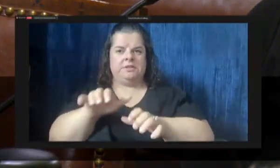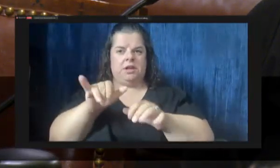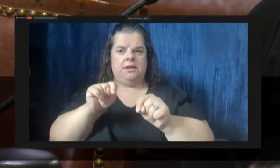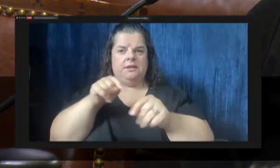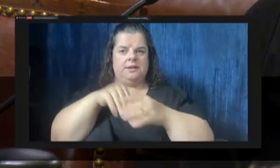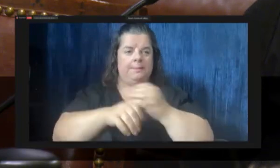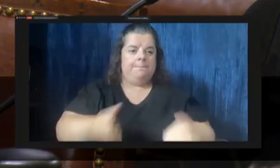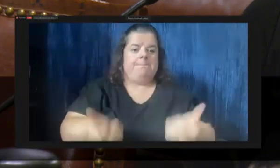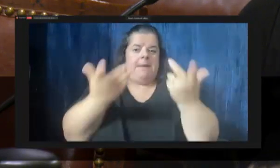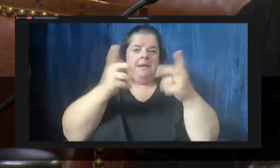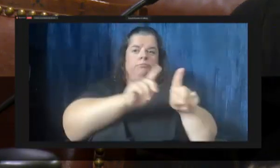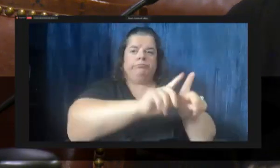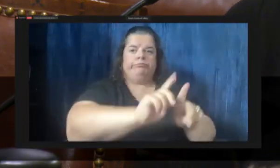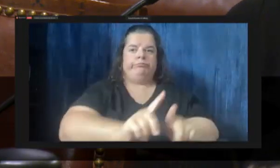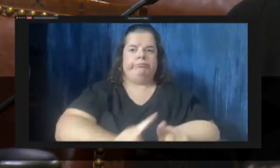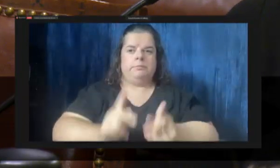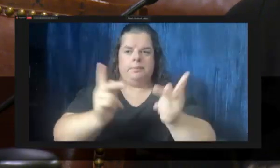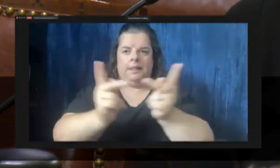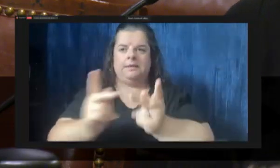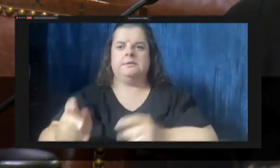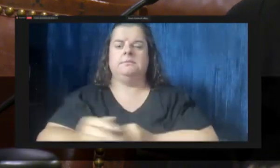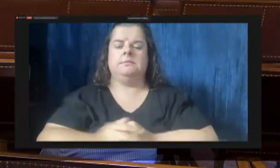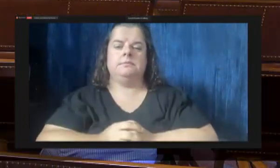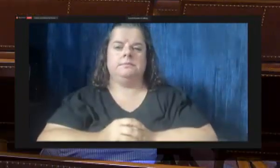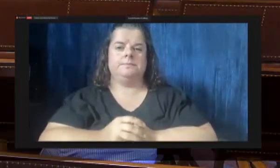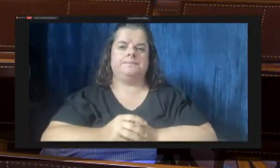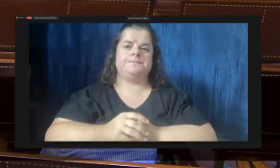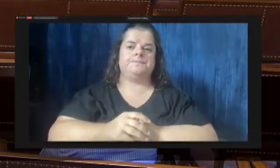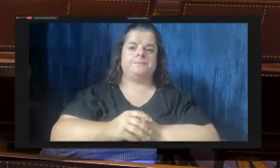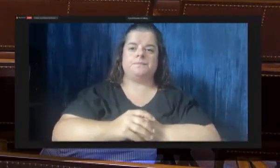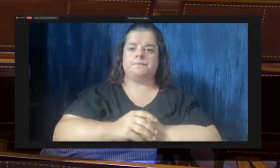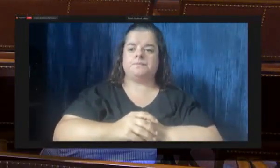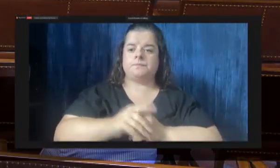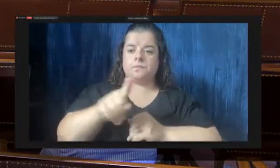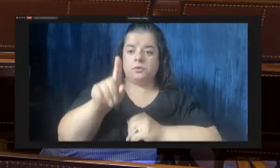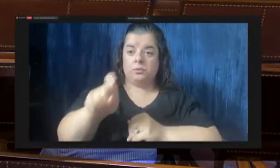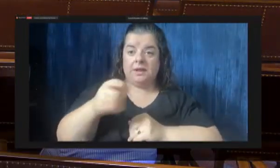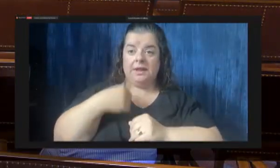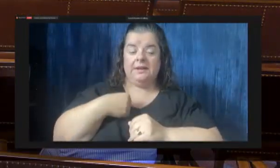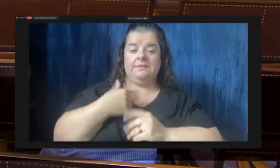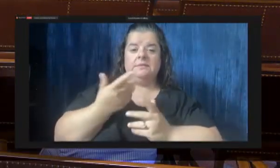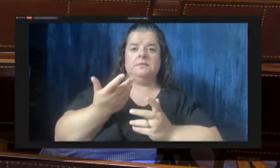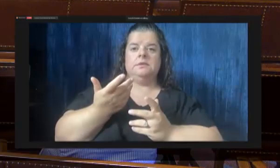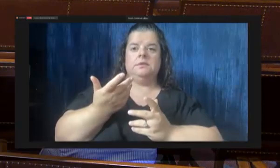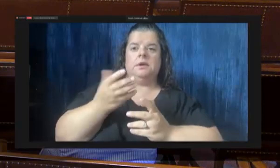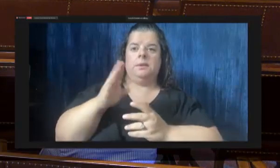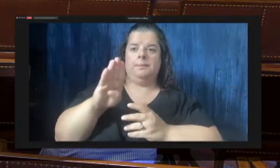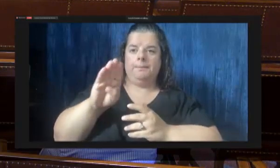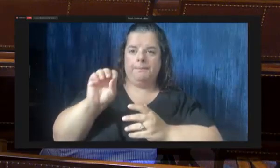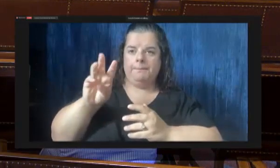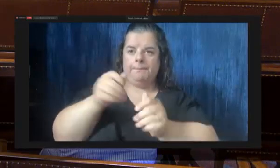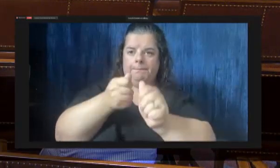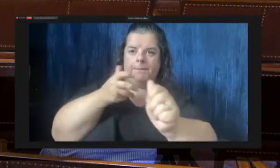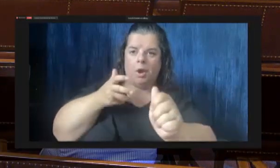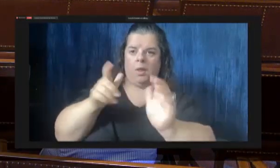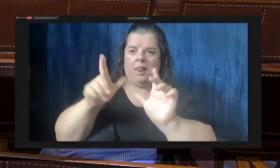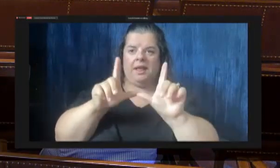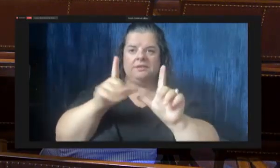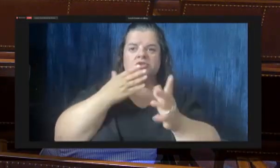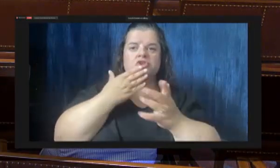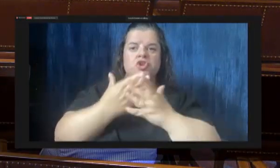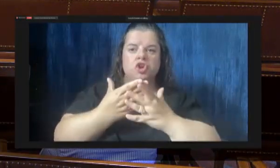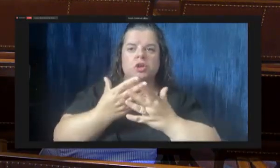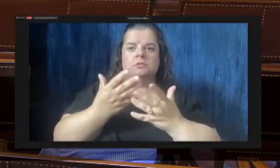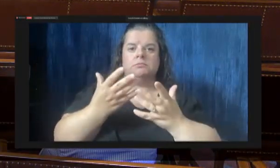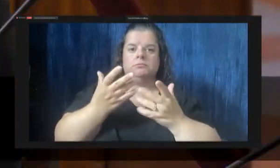places. In essence, you need to have a bow hunting license in good standing. I see. And